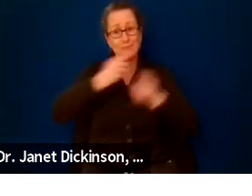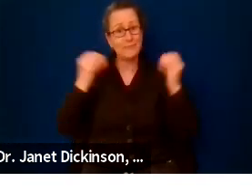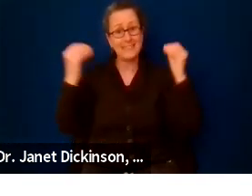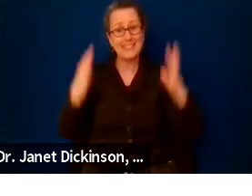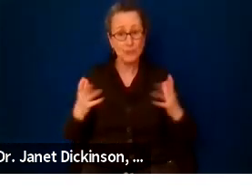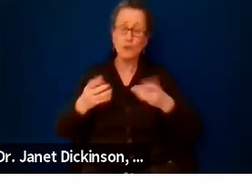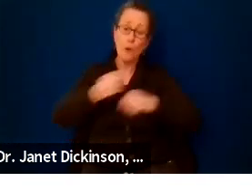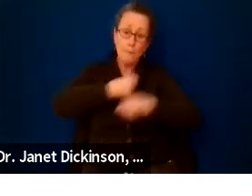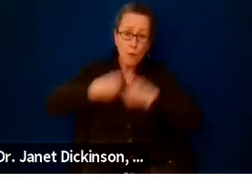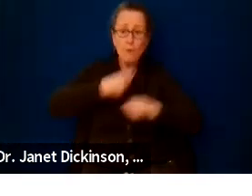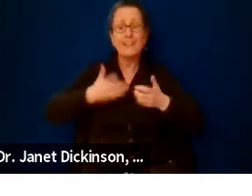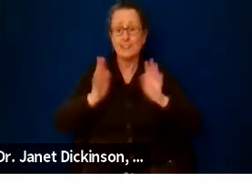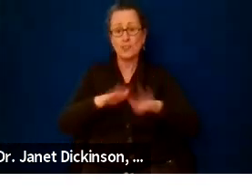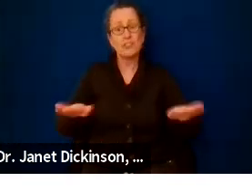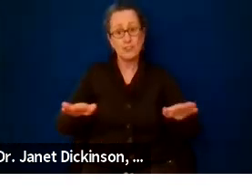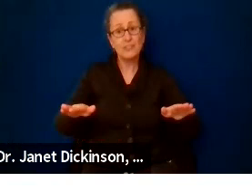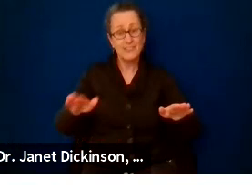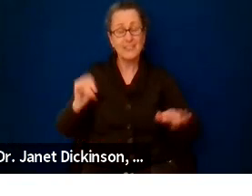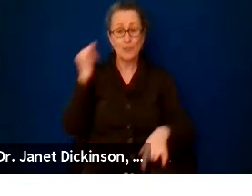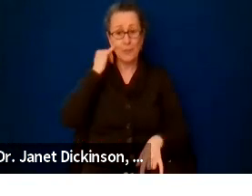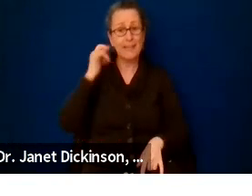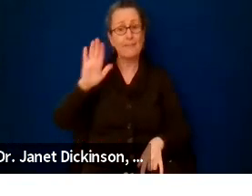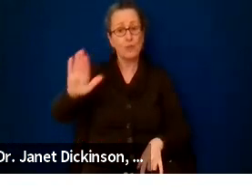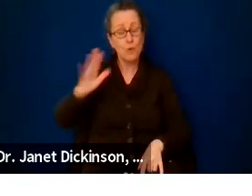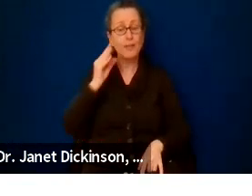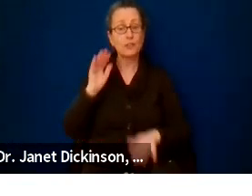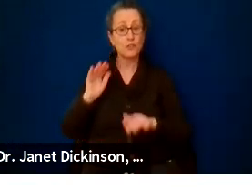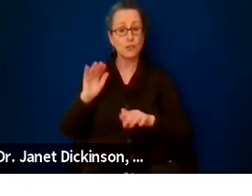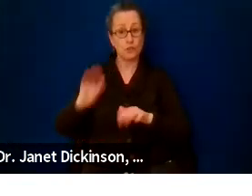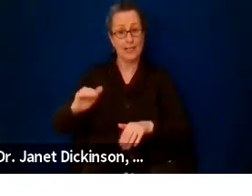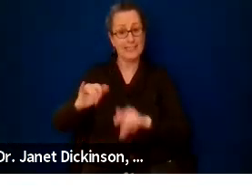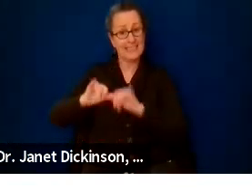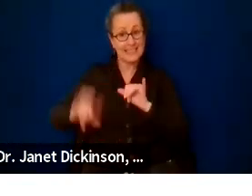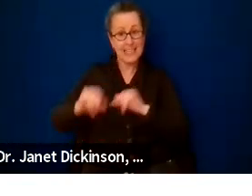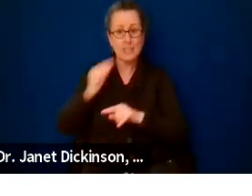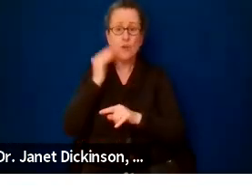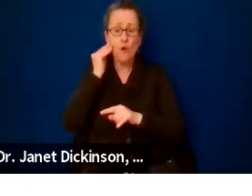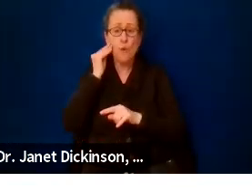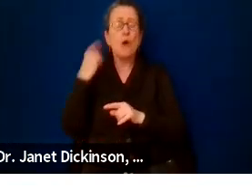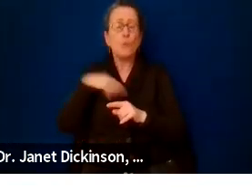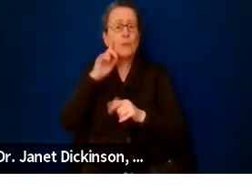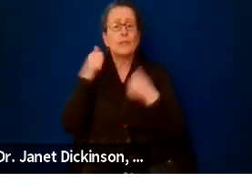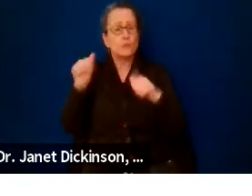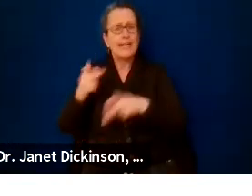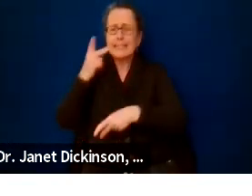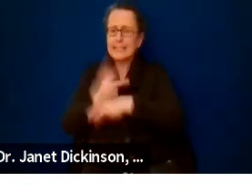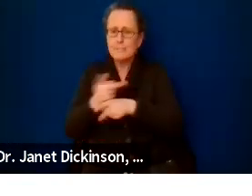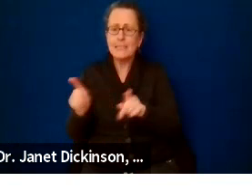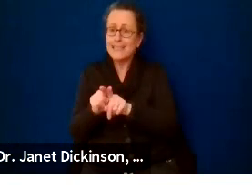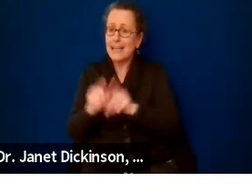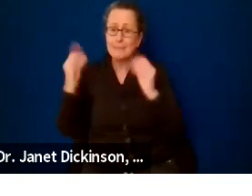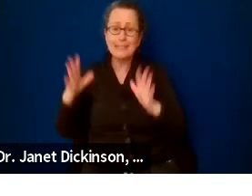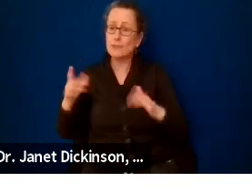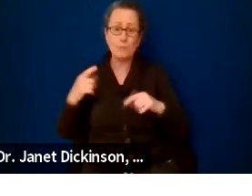to stay remote. We're going to do our best to try and do that, but we can't guarantee that. And along